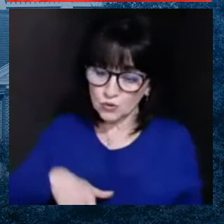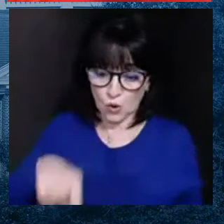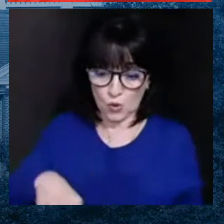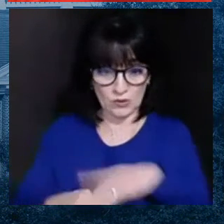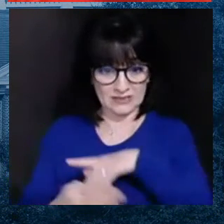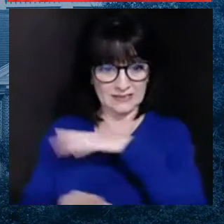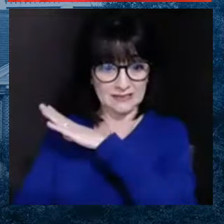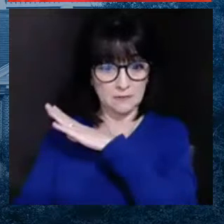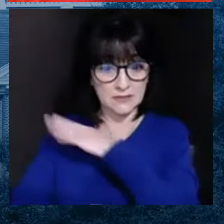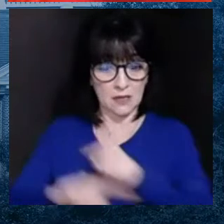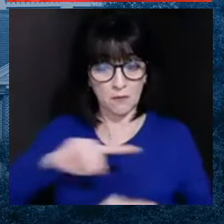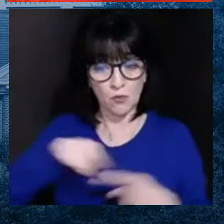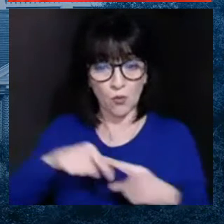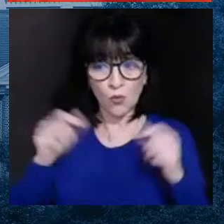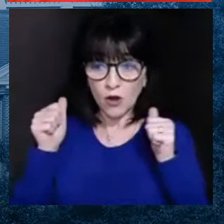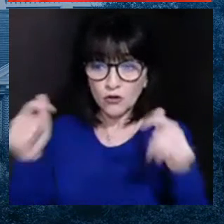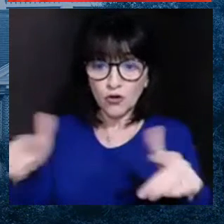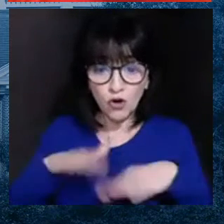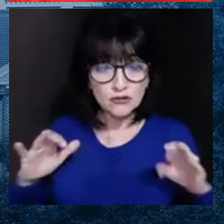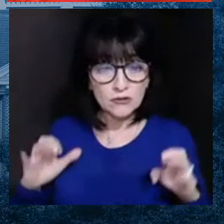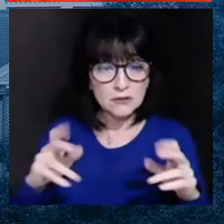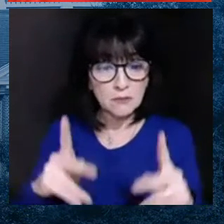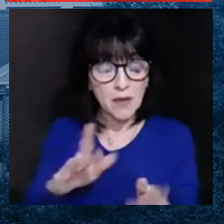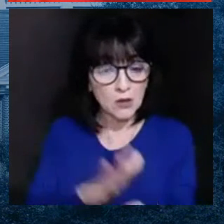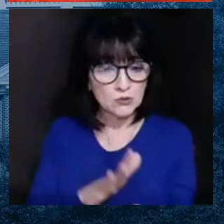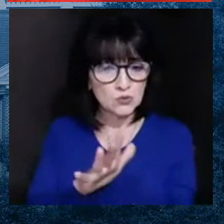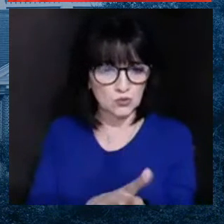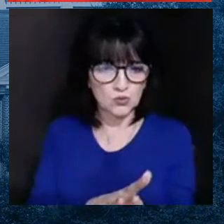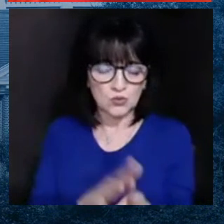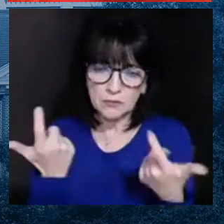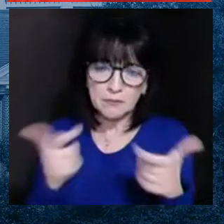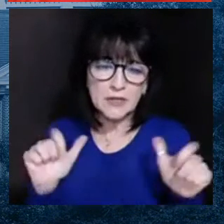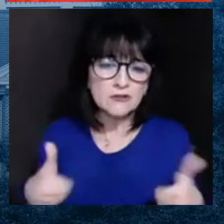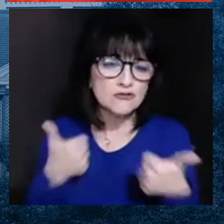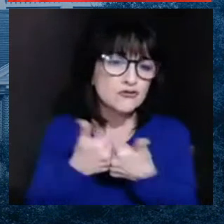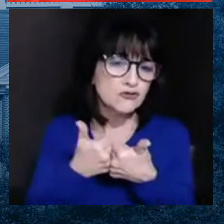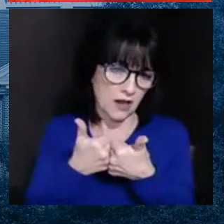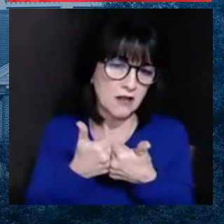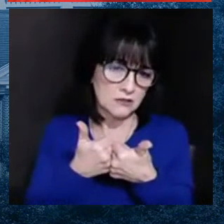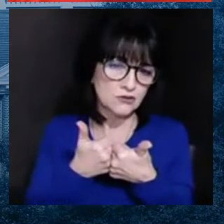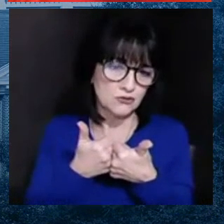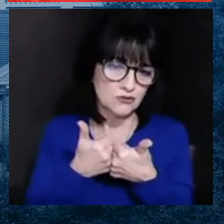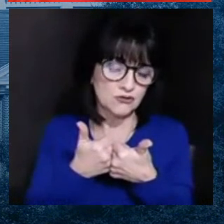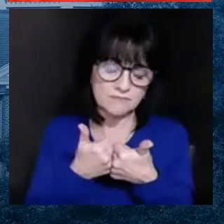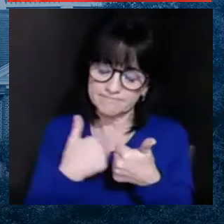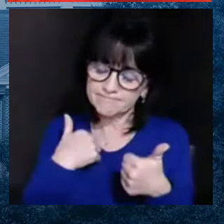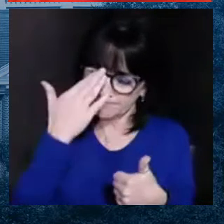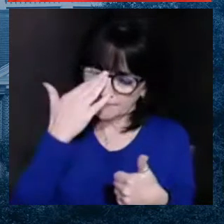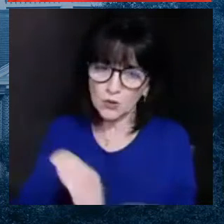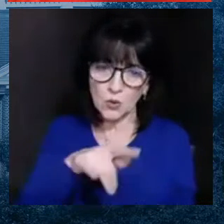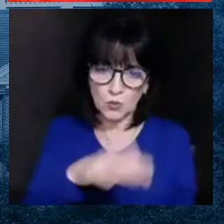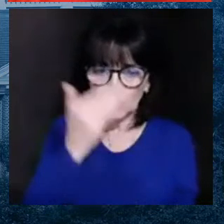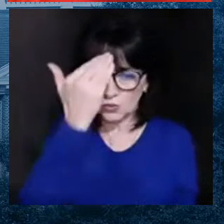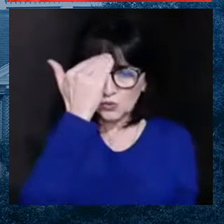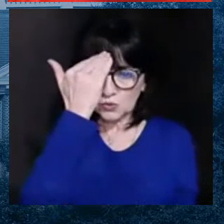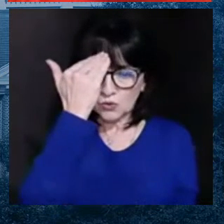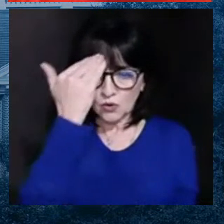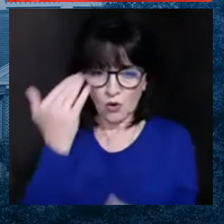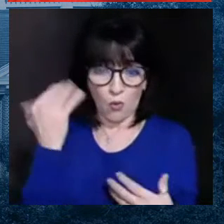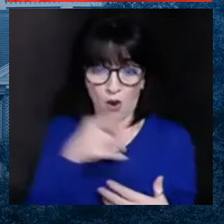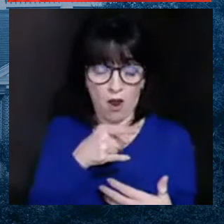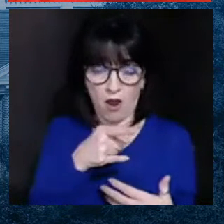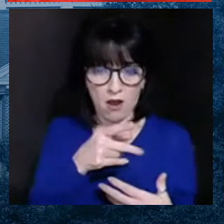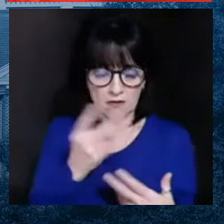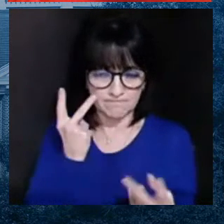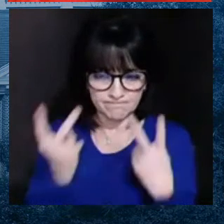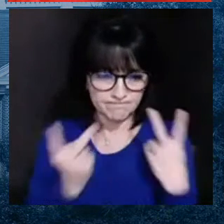you know that because you know what you're dealing with today. I cannot tell you how much I appreciate the hard work and